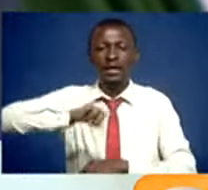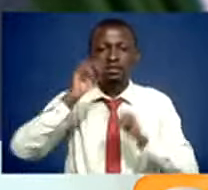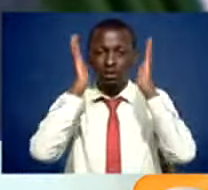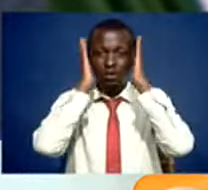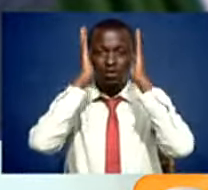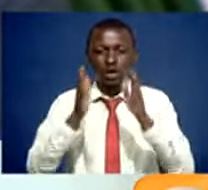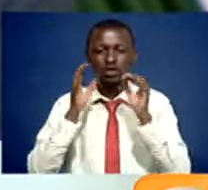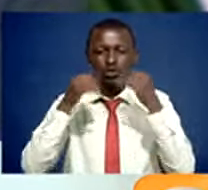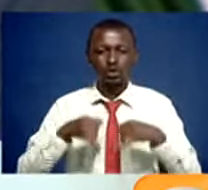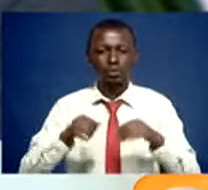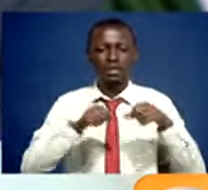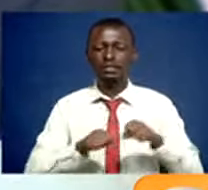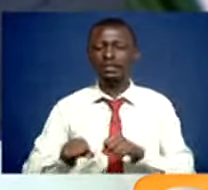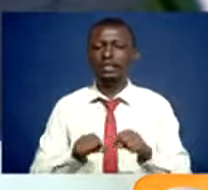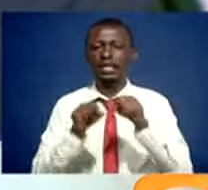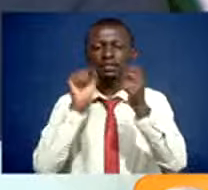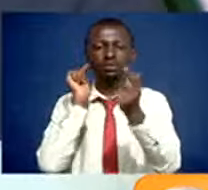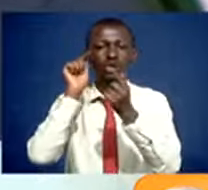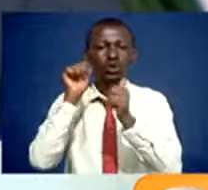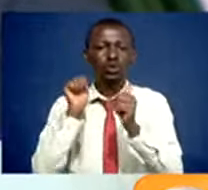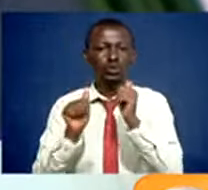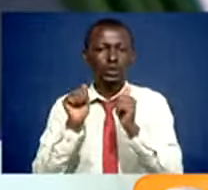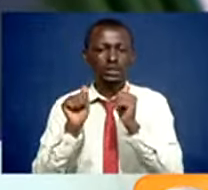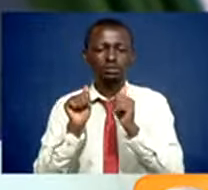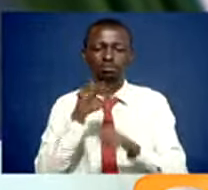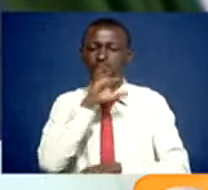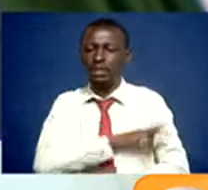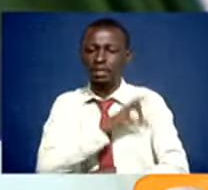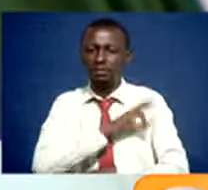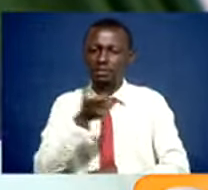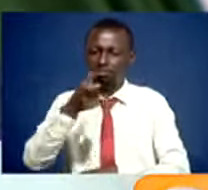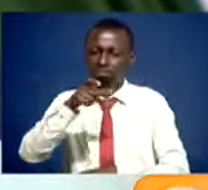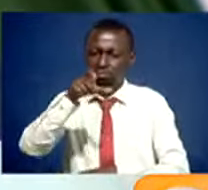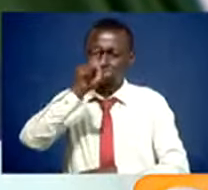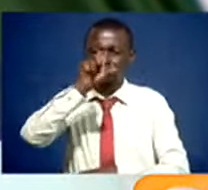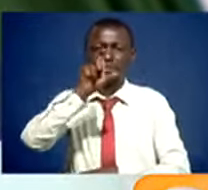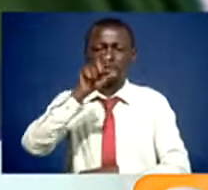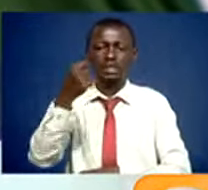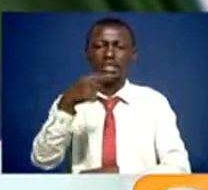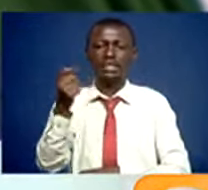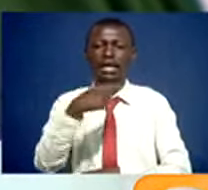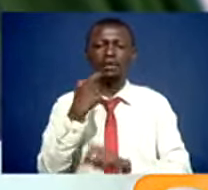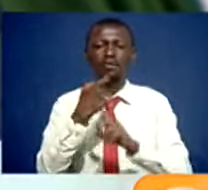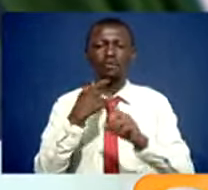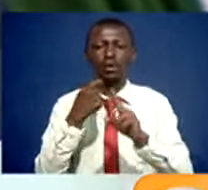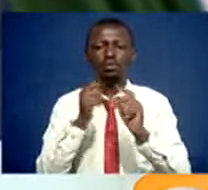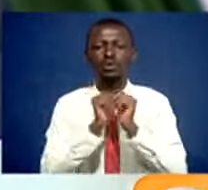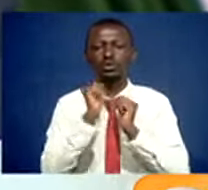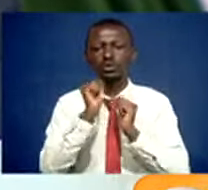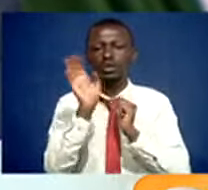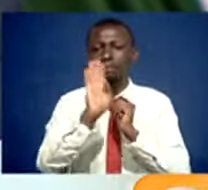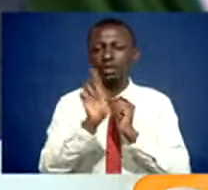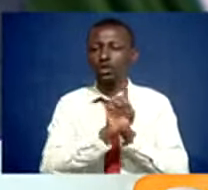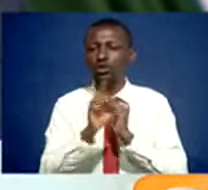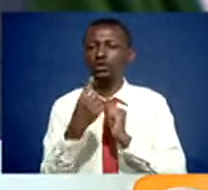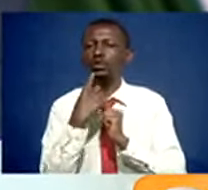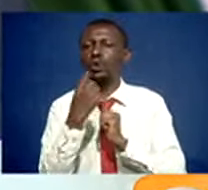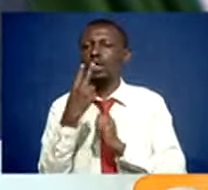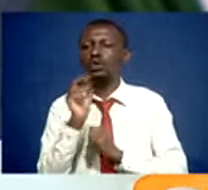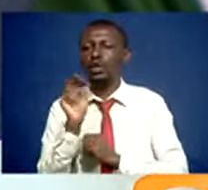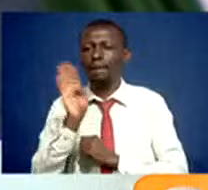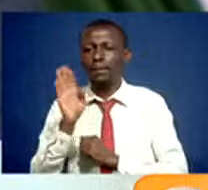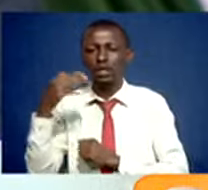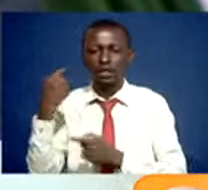implement strategies aimed at increasing incomes from 15 billion to 120 billion a